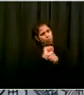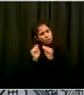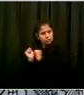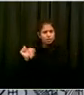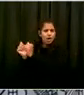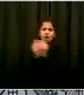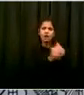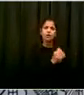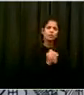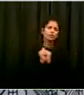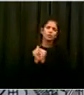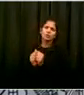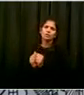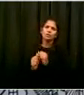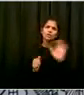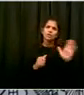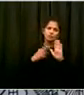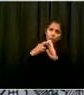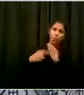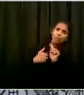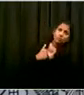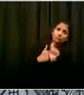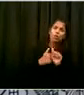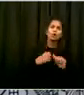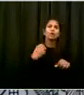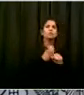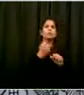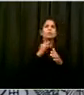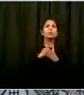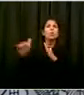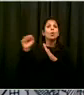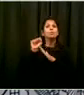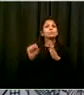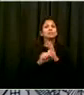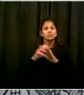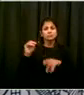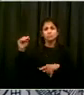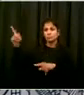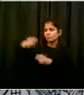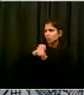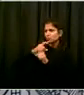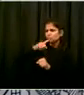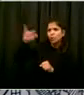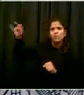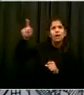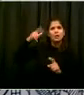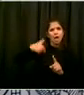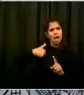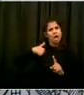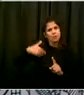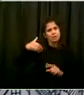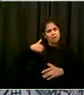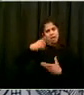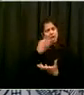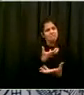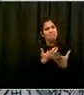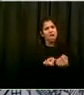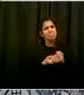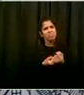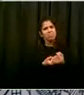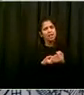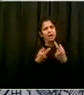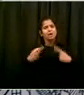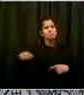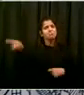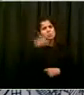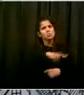of New Yorkers want to do this right. Why do I have that faith? Because time and time again, New Yorkers have shown how much they actually care about each other, how